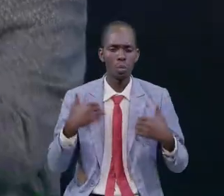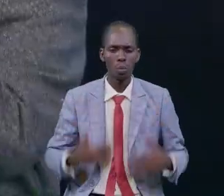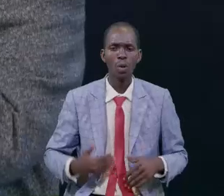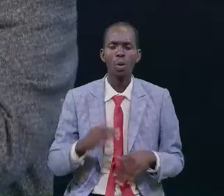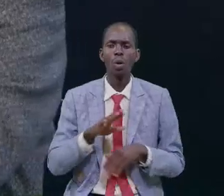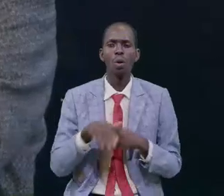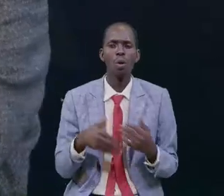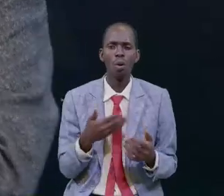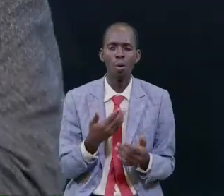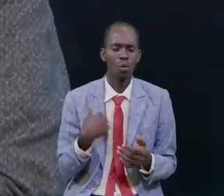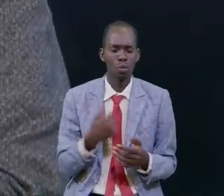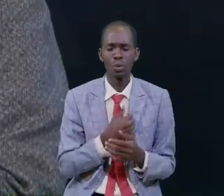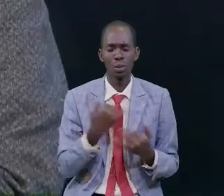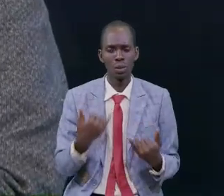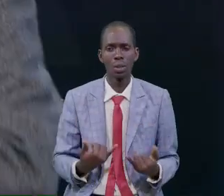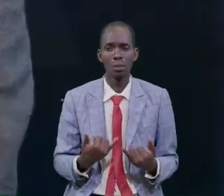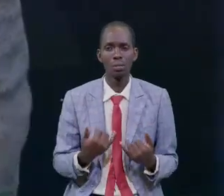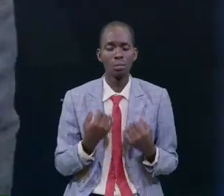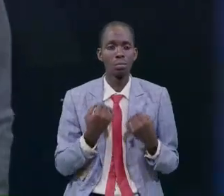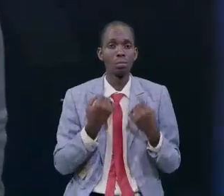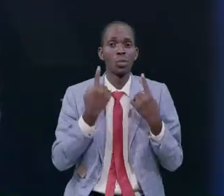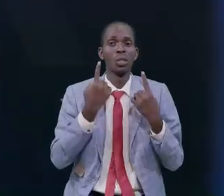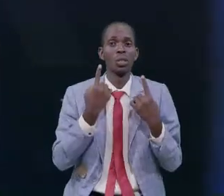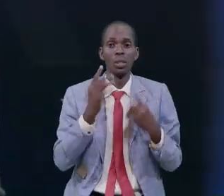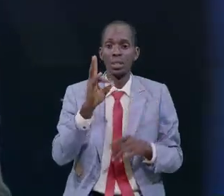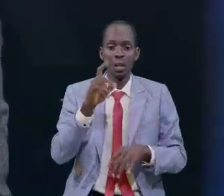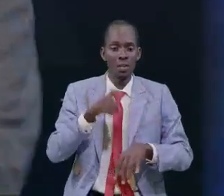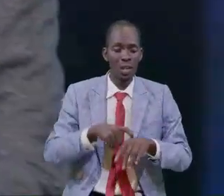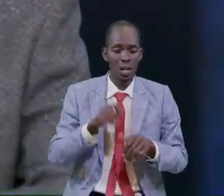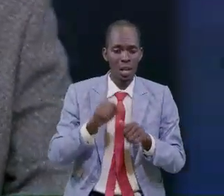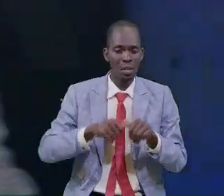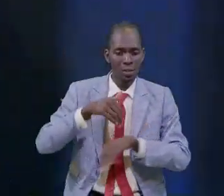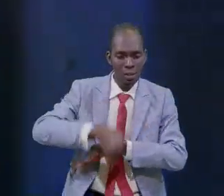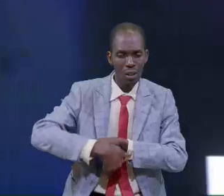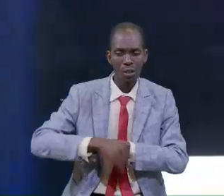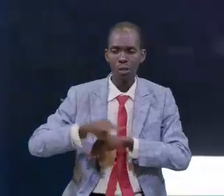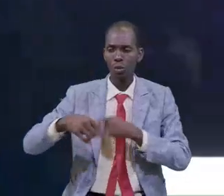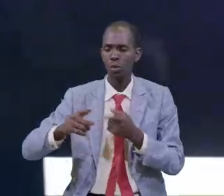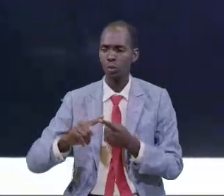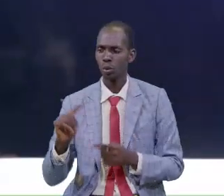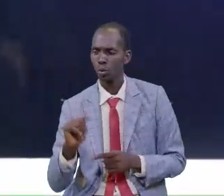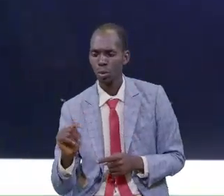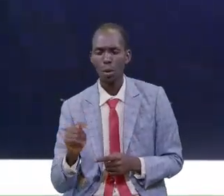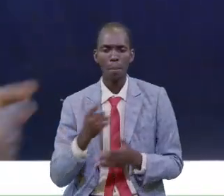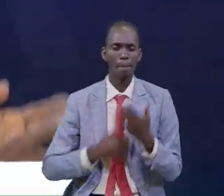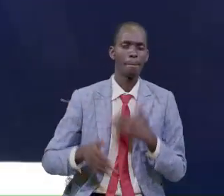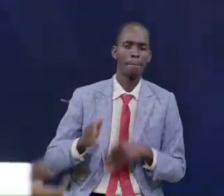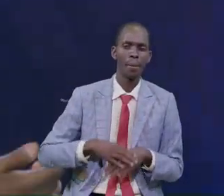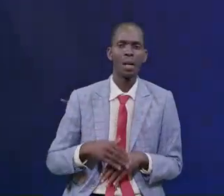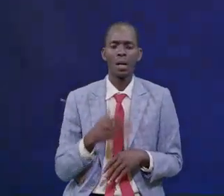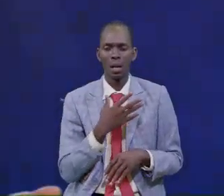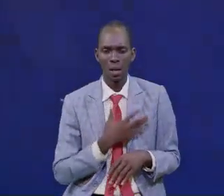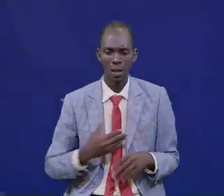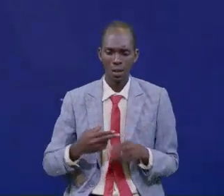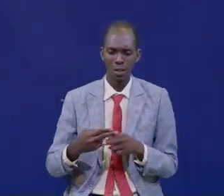up 7 times every night. We're going to the bathroom, we come back, and before sleep comes again, we're gone